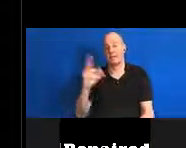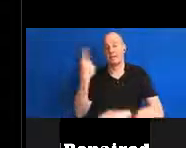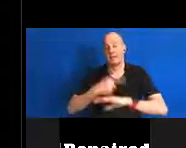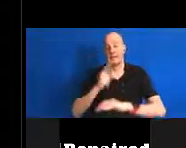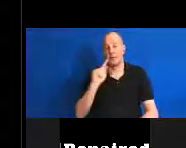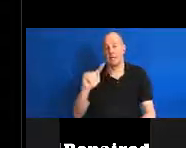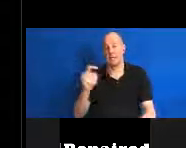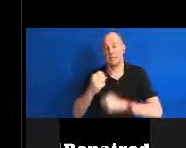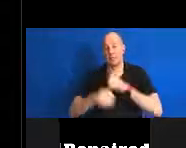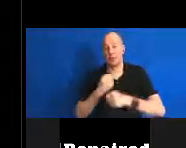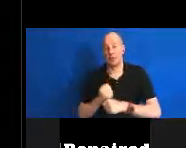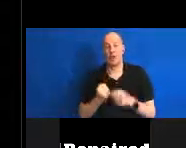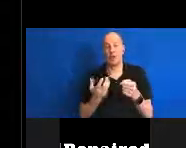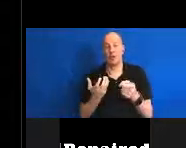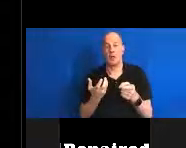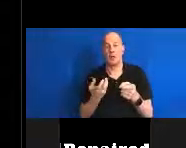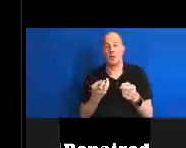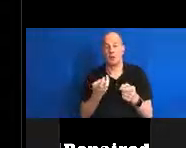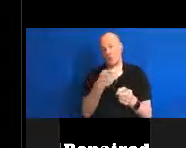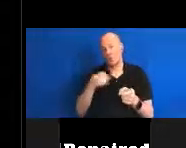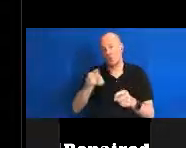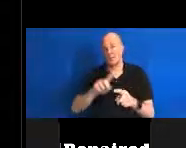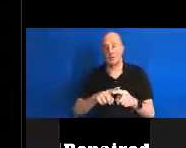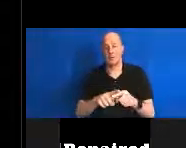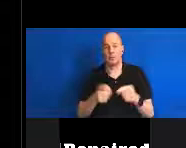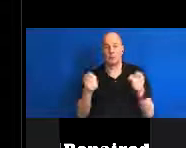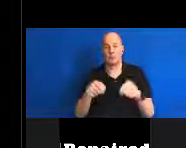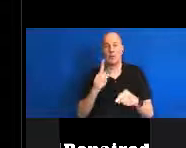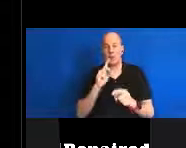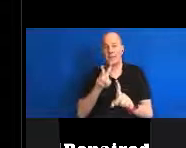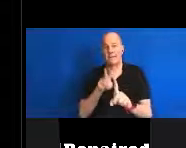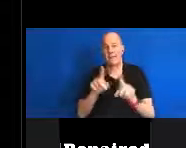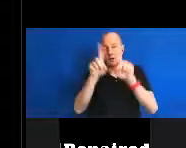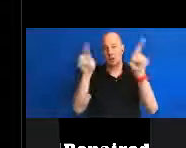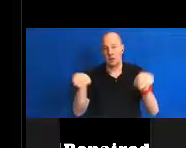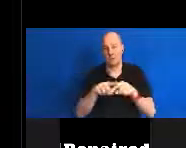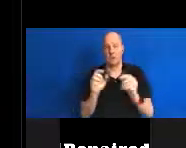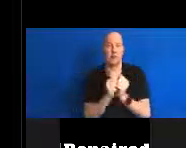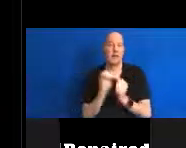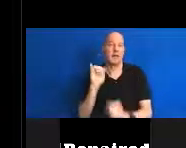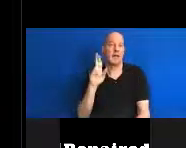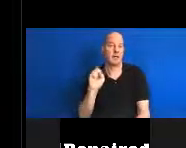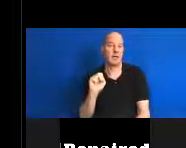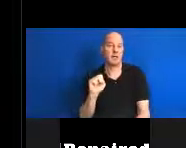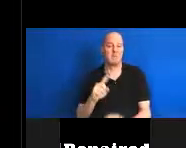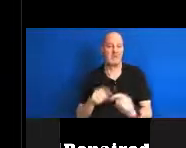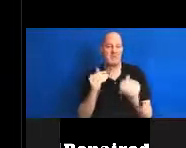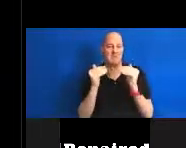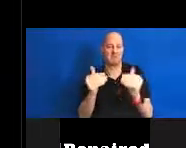like switching to apply, you'll need to file these forms with the IRS. but I'll move forward for